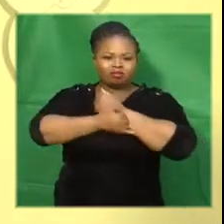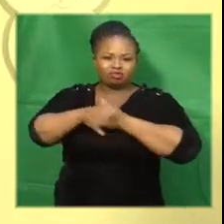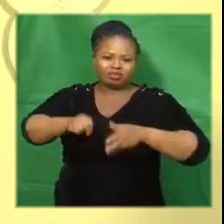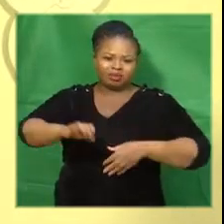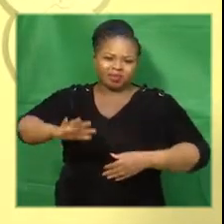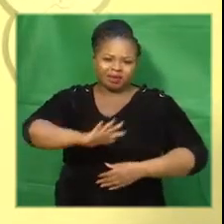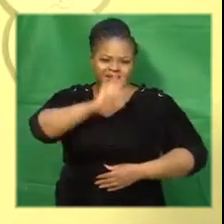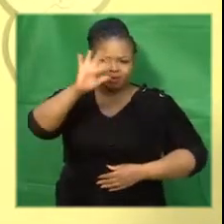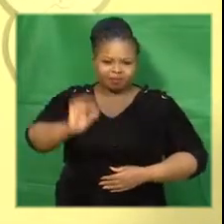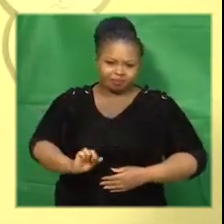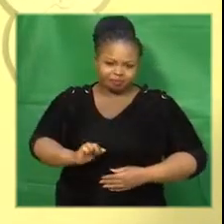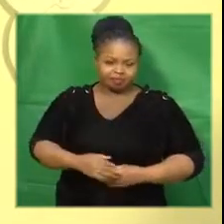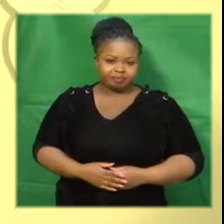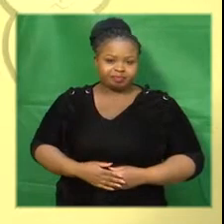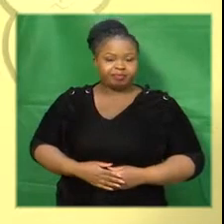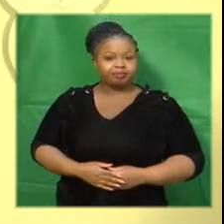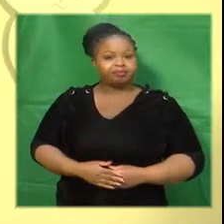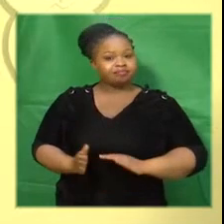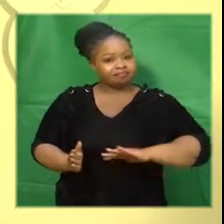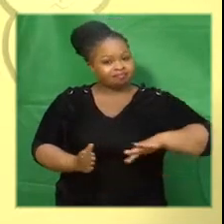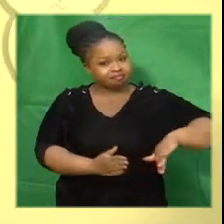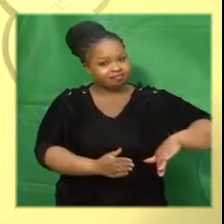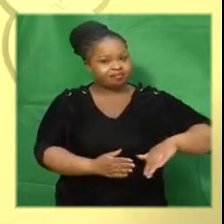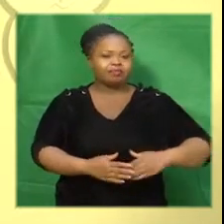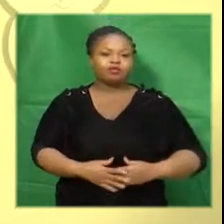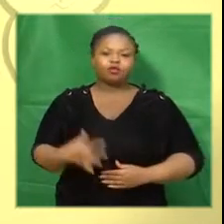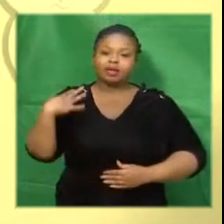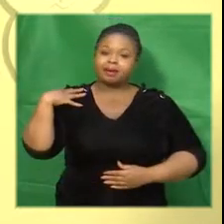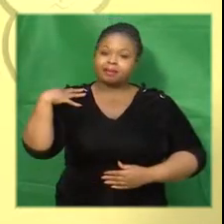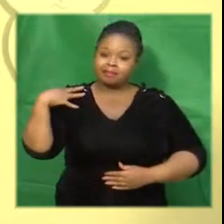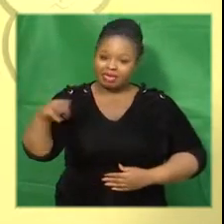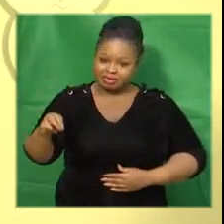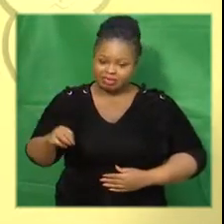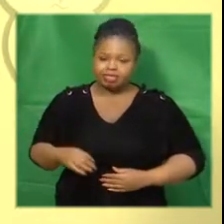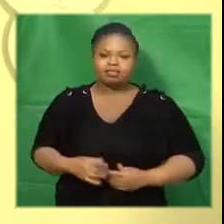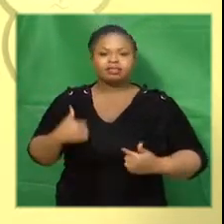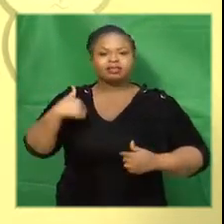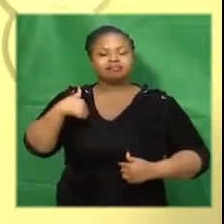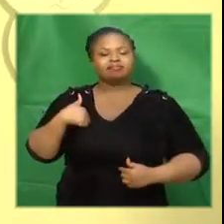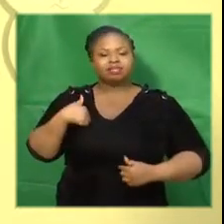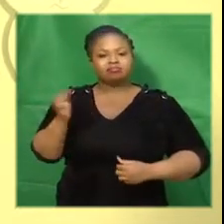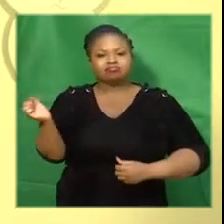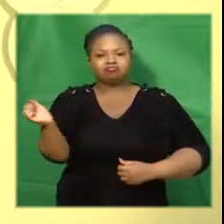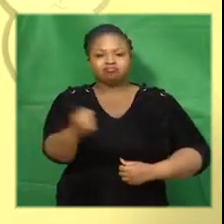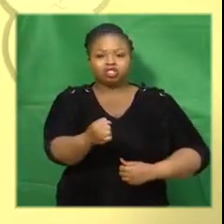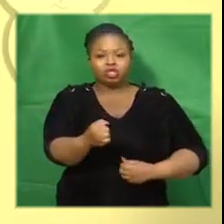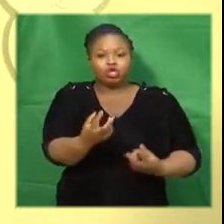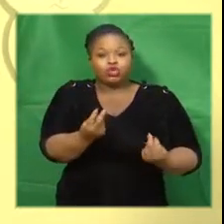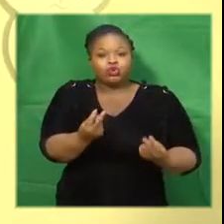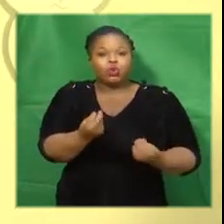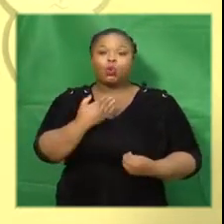With respect to ministers, I am making the following new appointments.